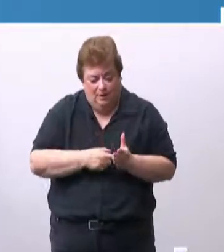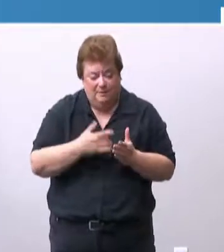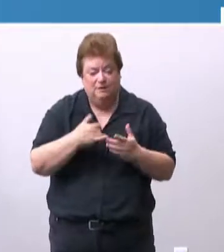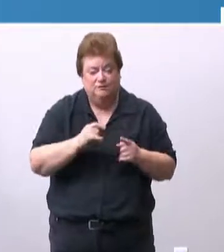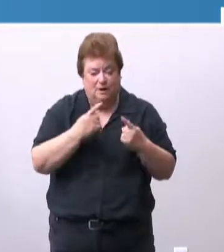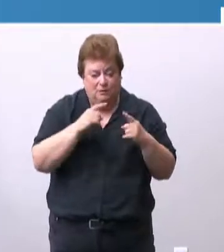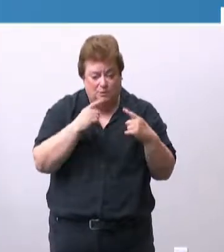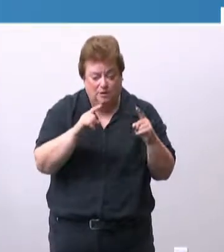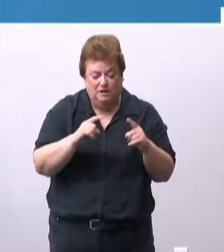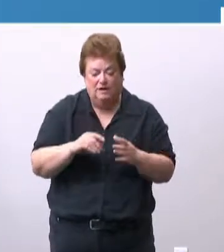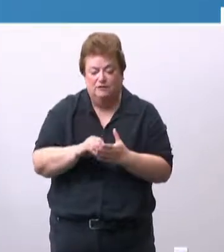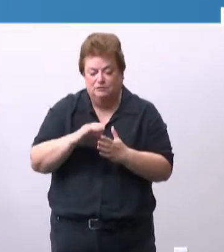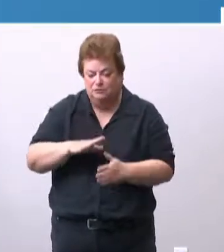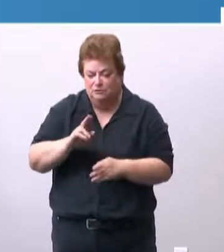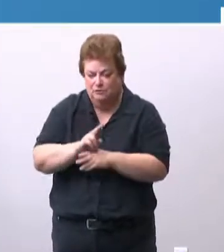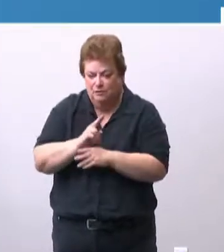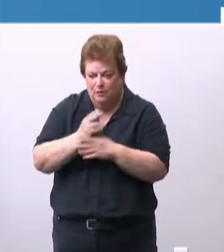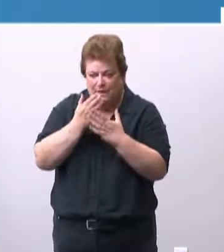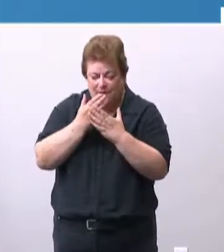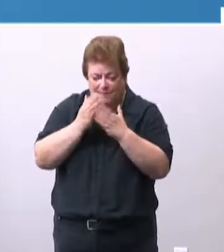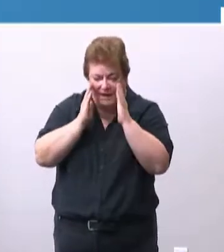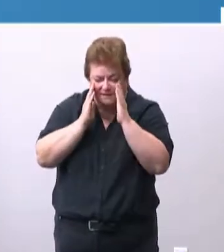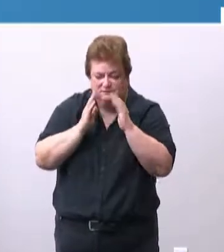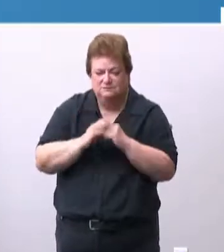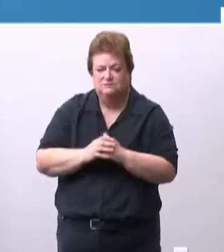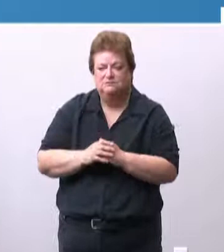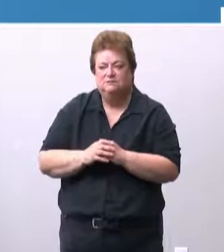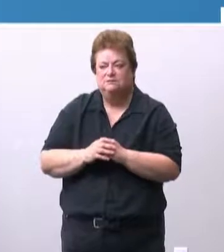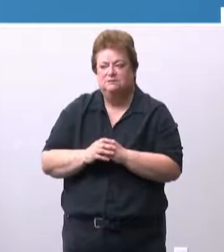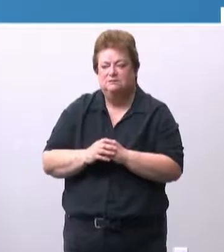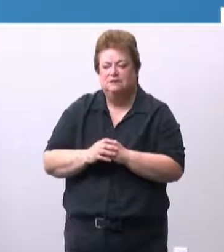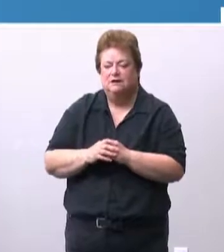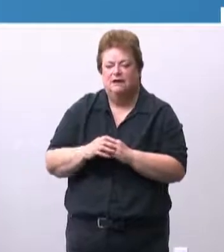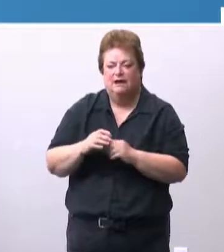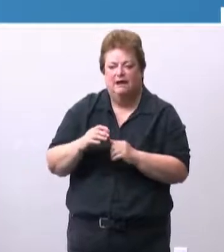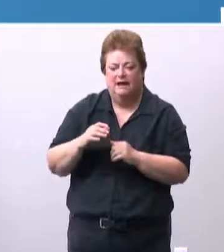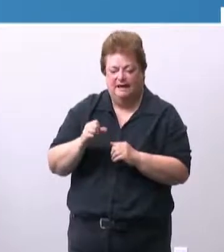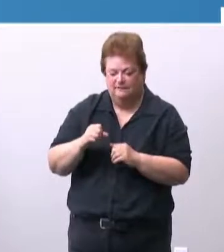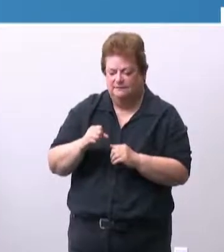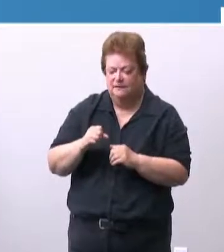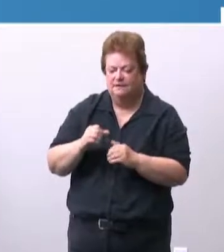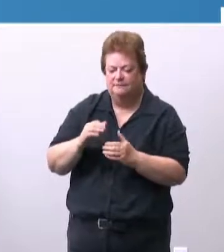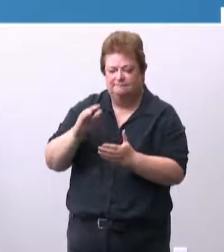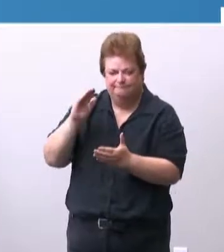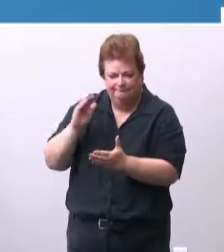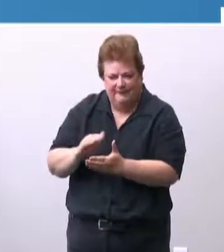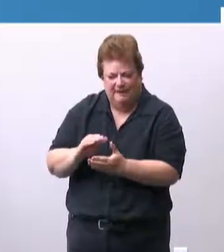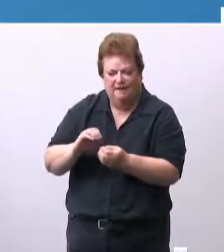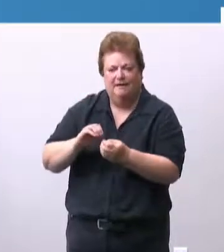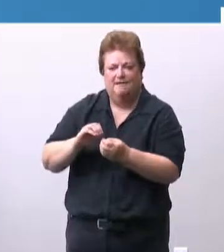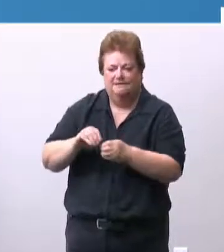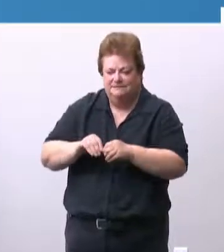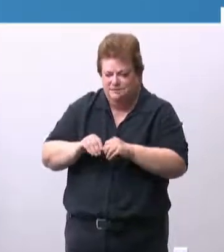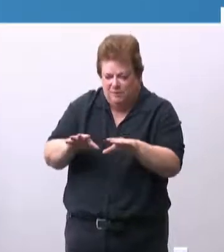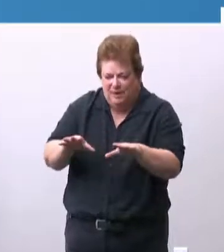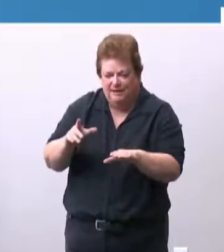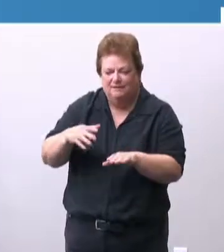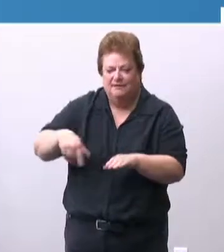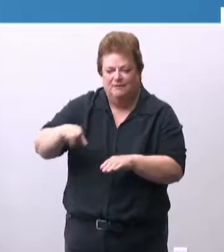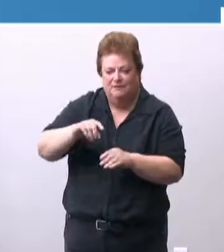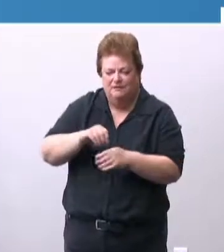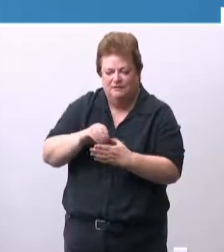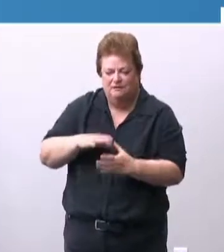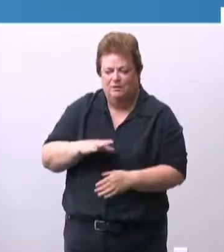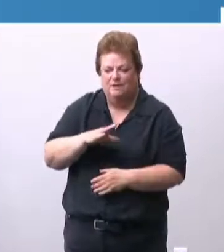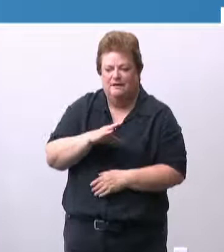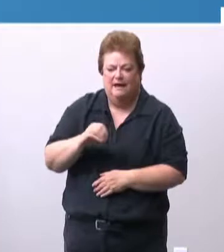masking up and our staff that are masking up have led to the prevention of large numbers of students from getting sick and from having to